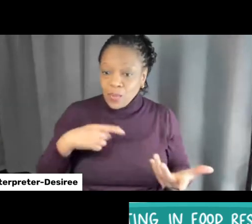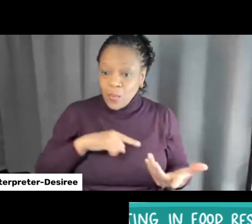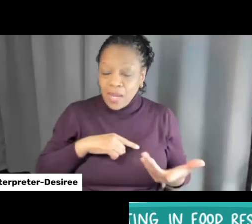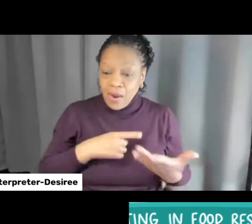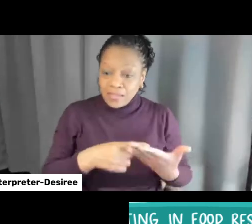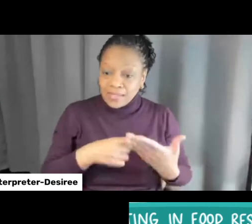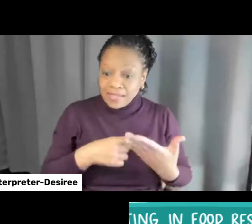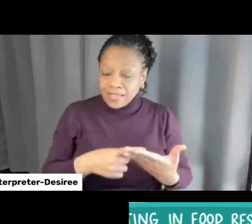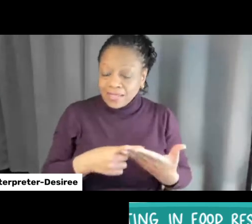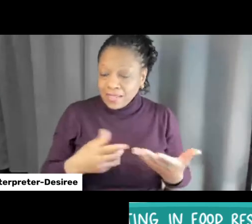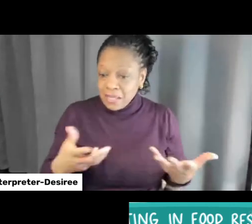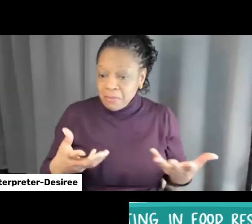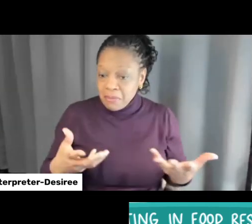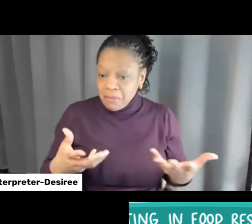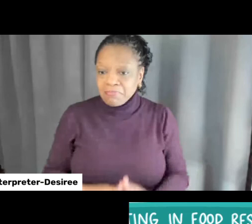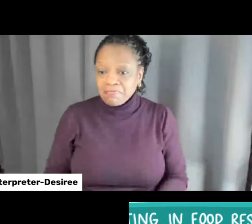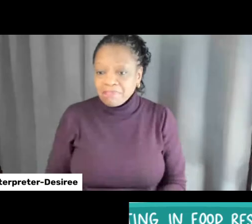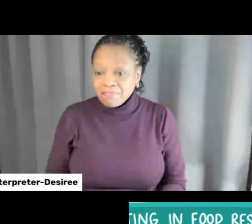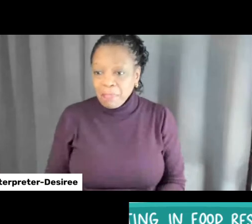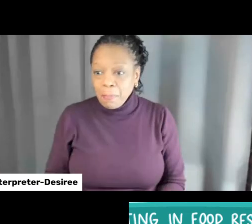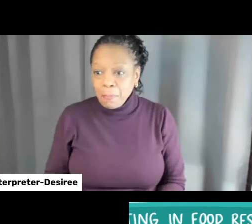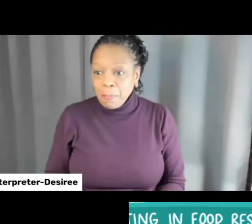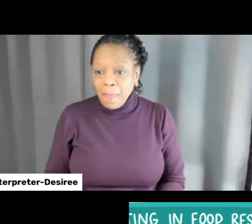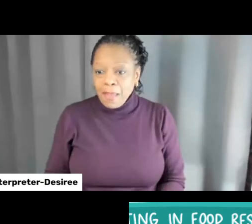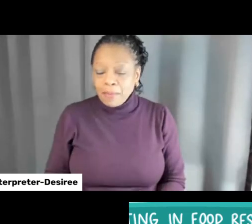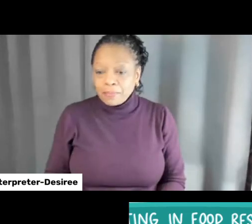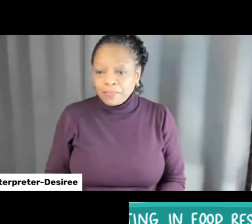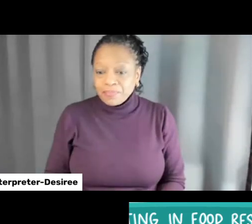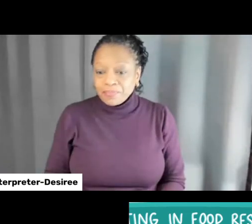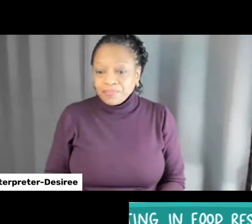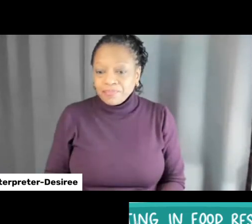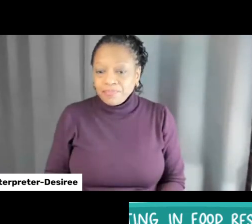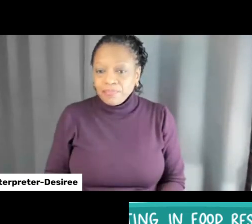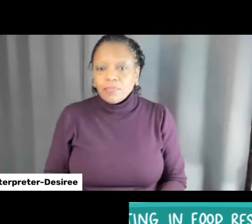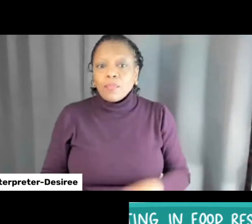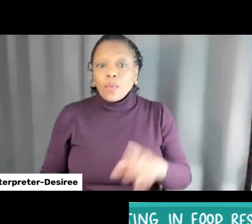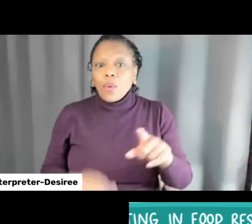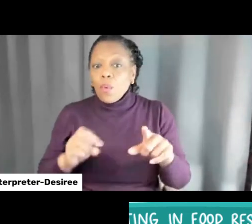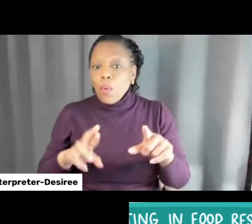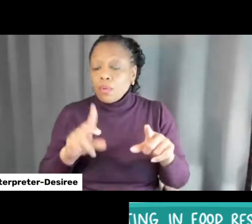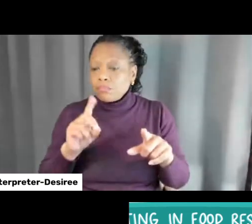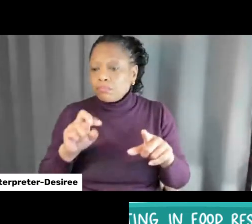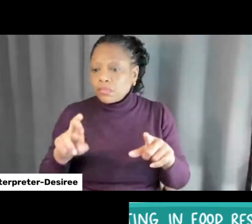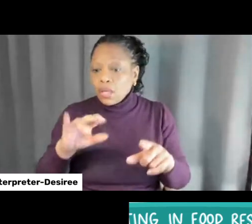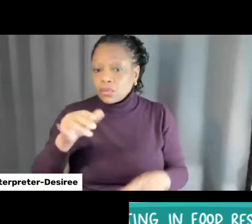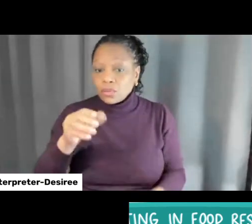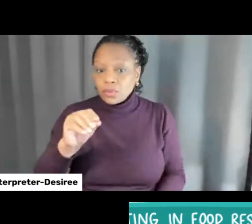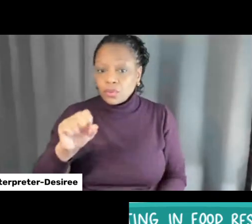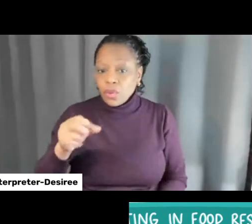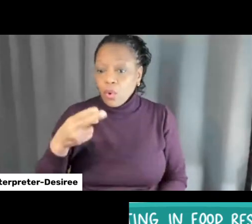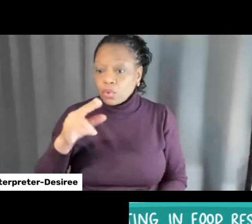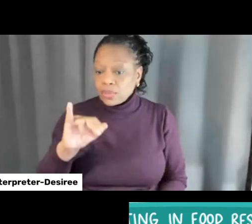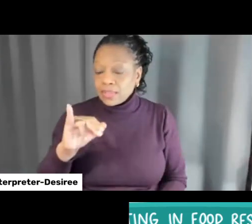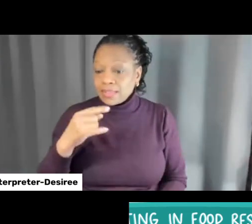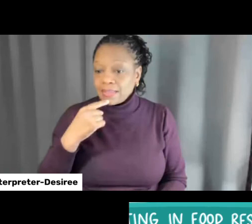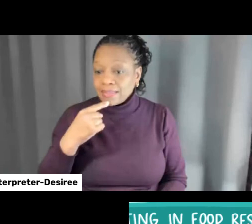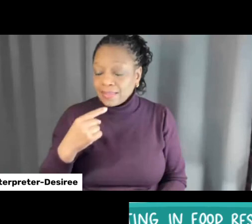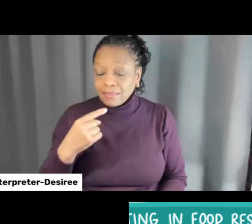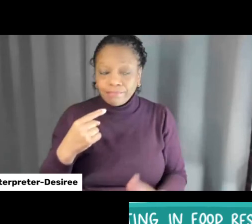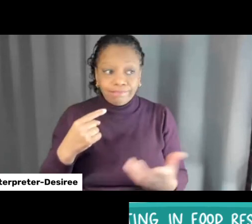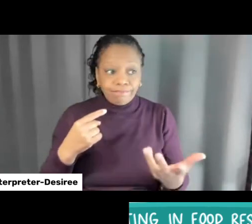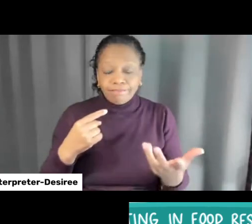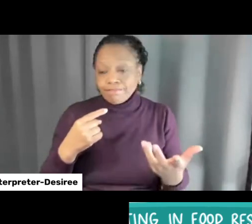inequities that exist in Cook County, and that, like Dr. Yoshi said earlier, have been systematic, have